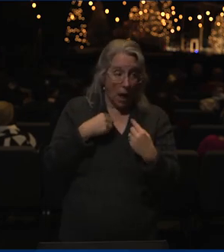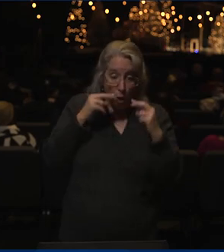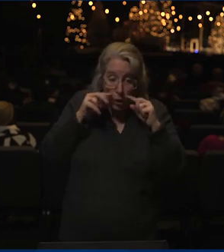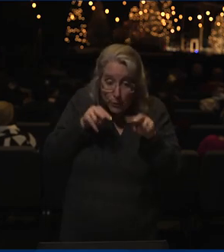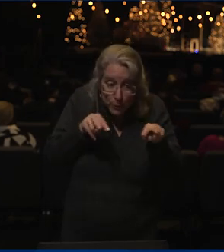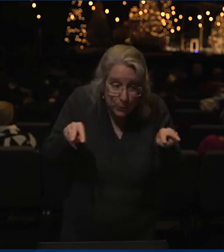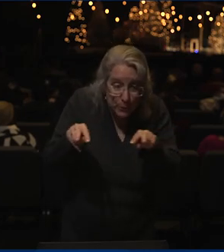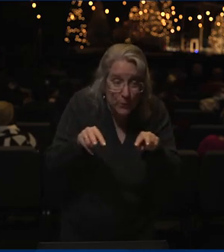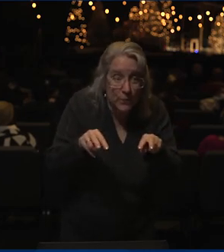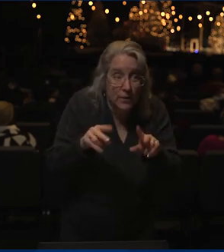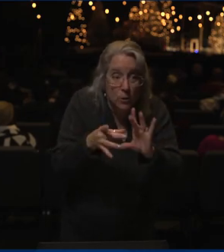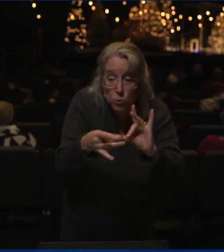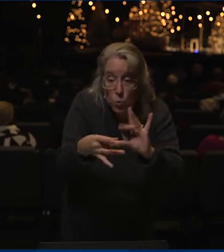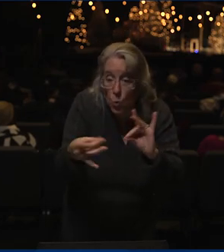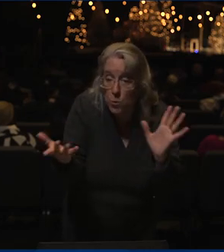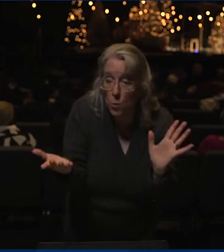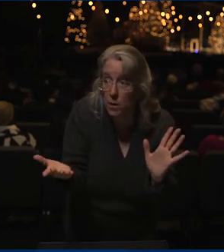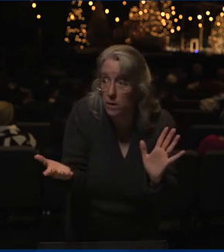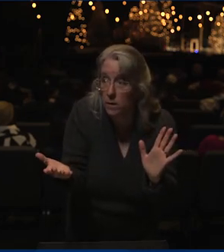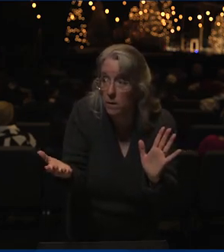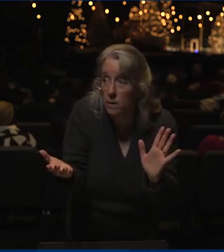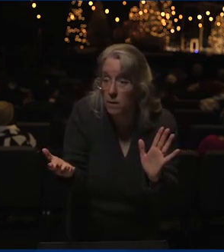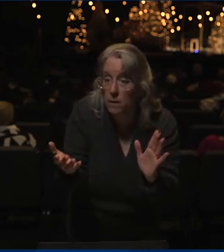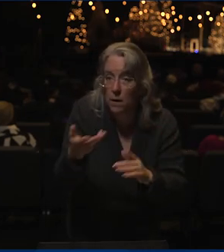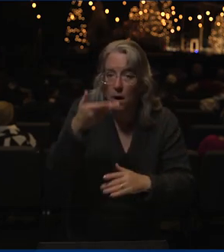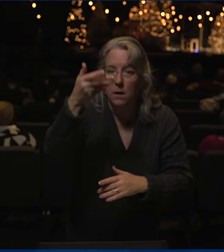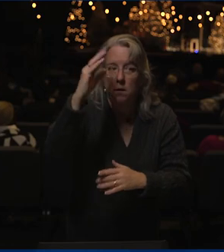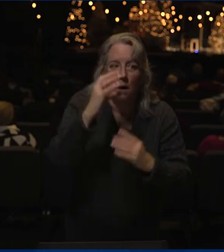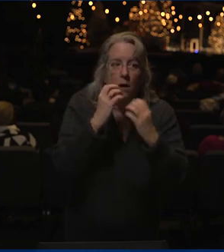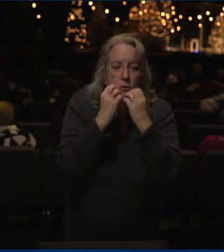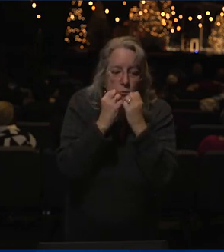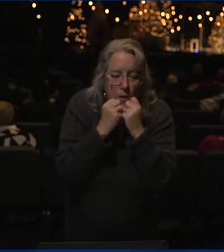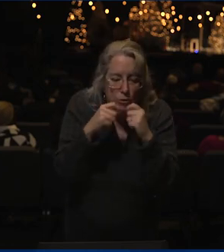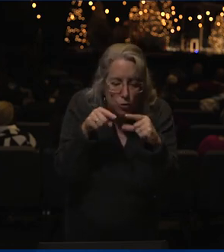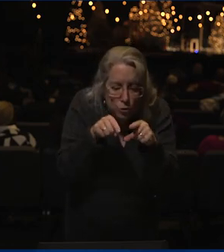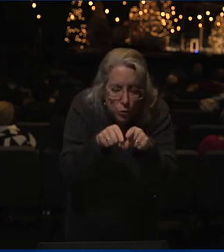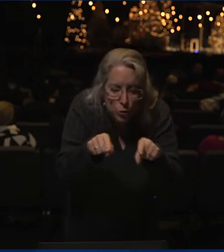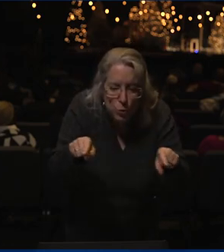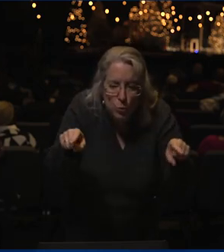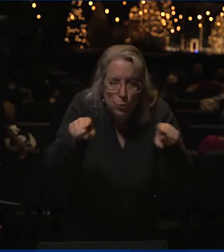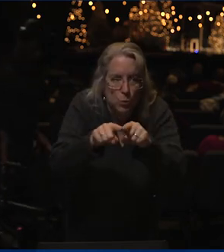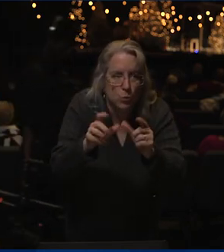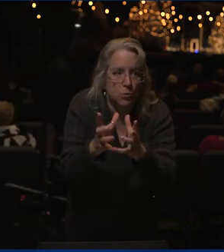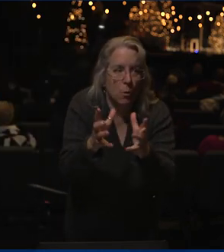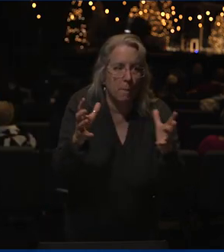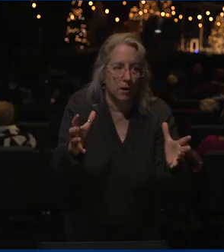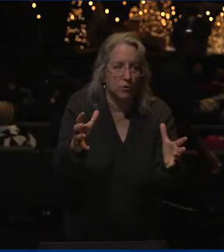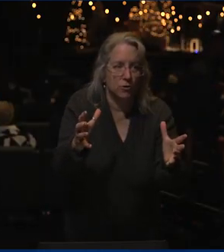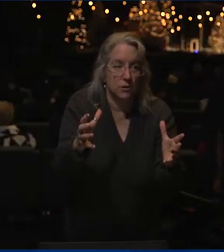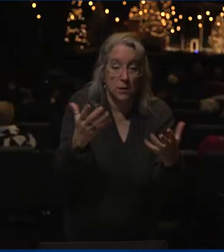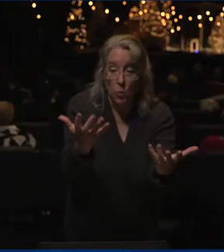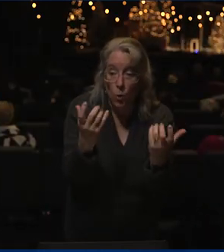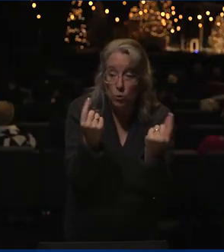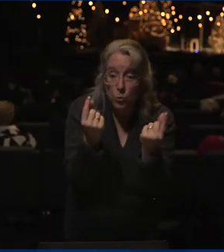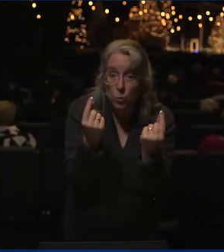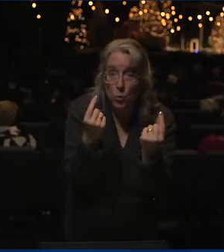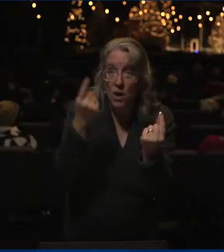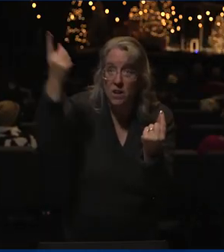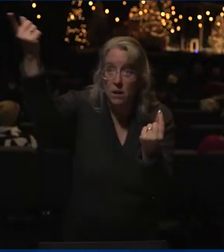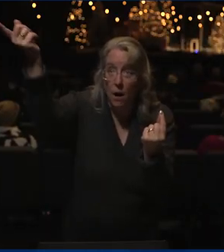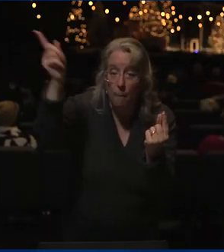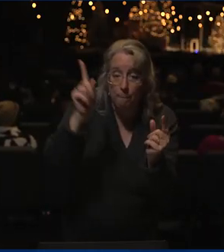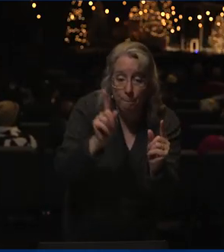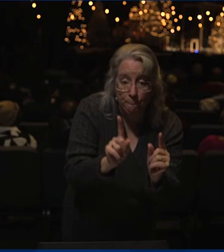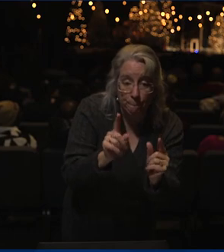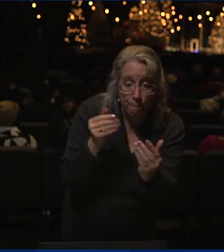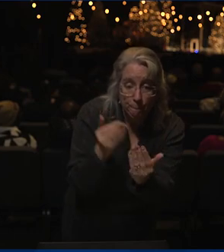The story is this. God treasures you so much that he came near to you. He did not want to be